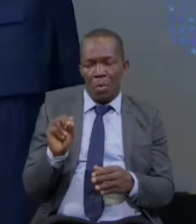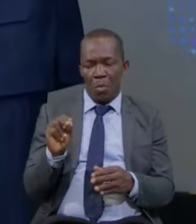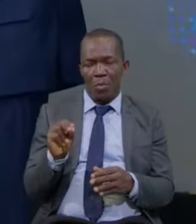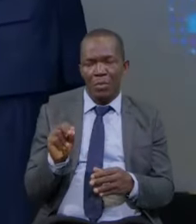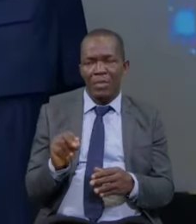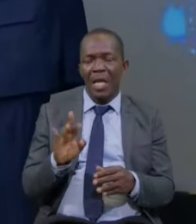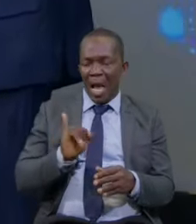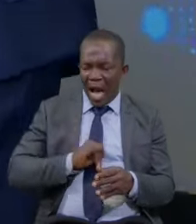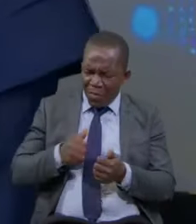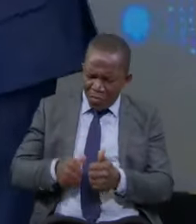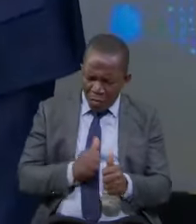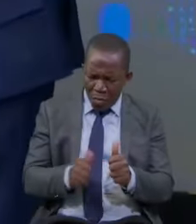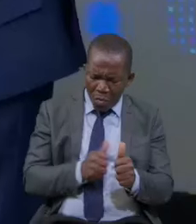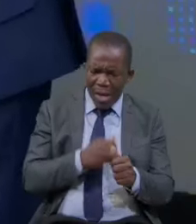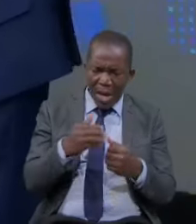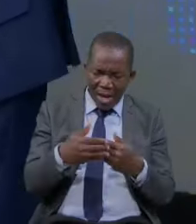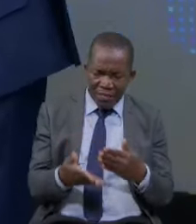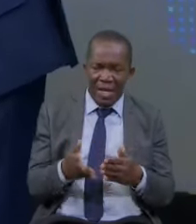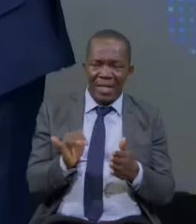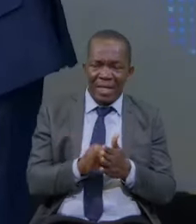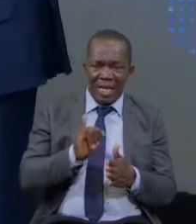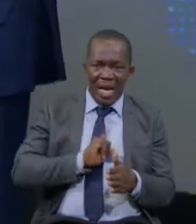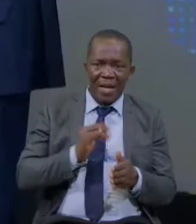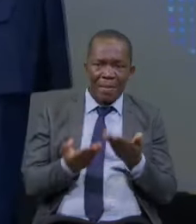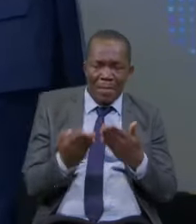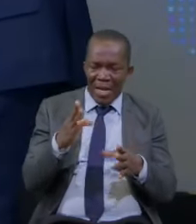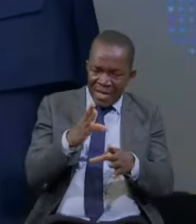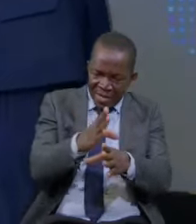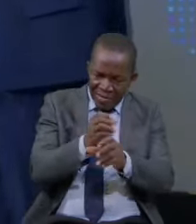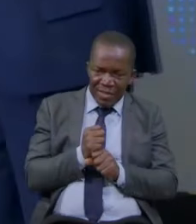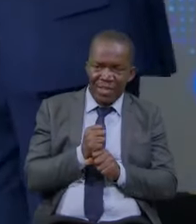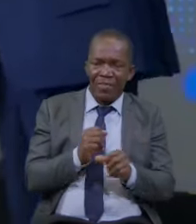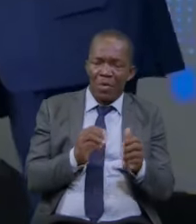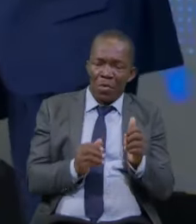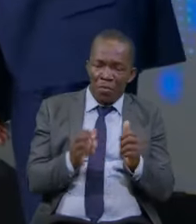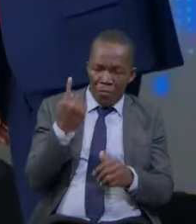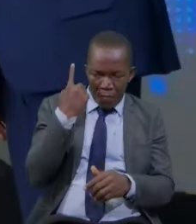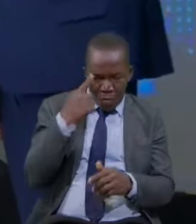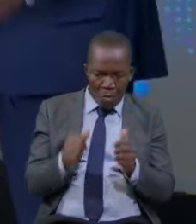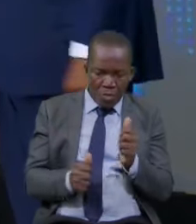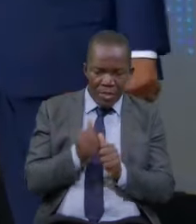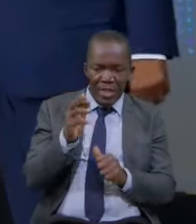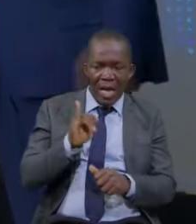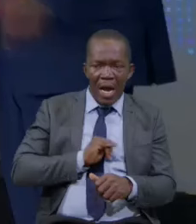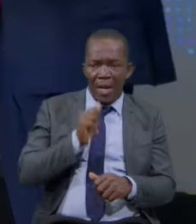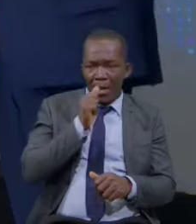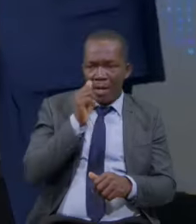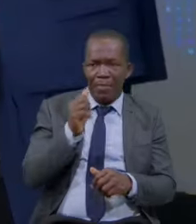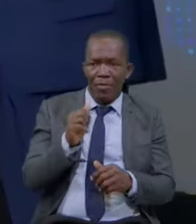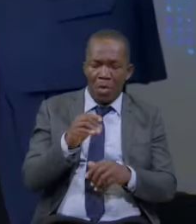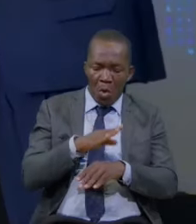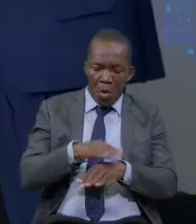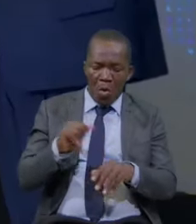may apprehend that for which also I am apprehended of Christ Jesus.